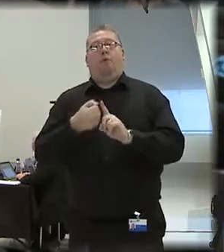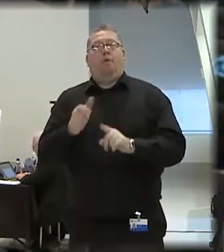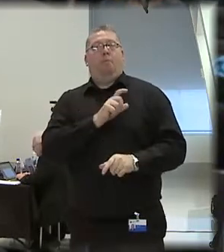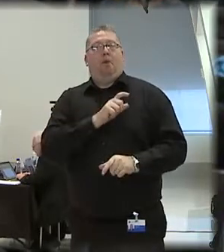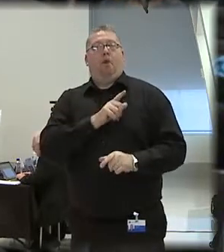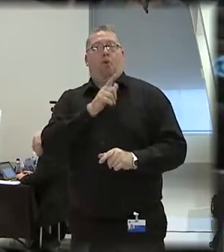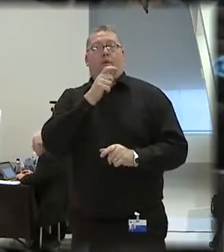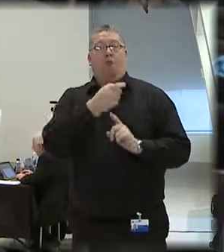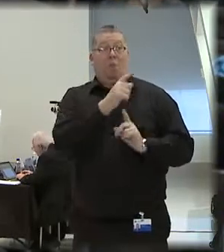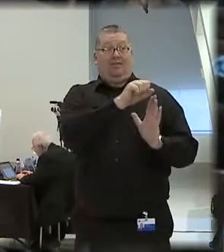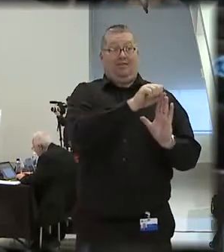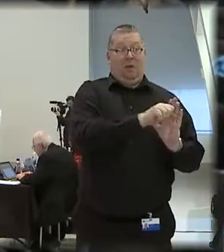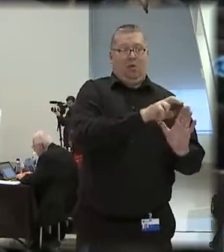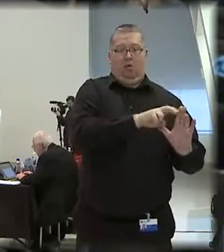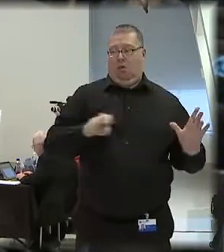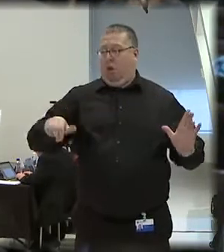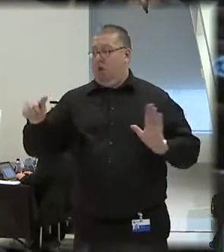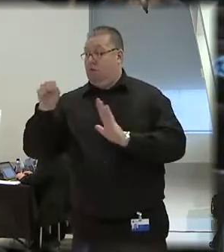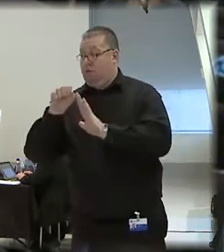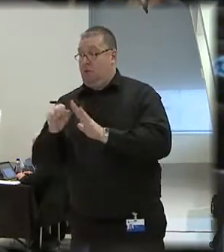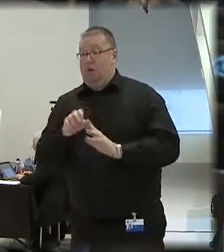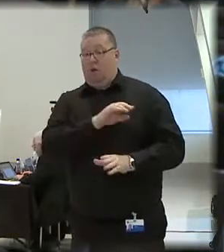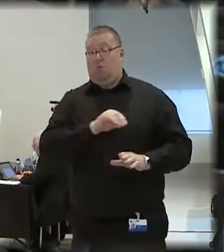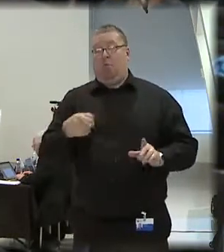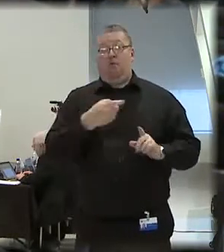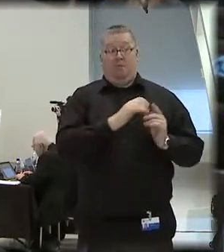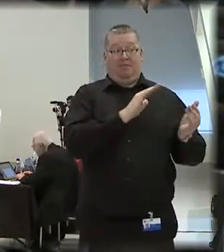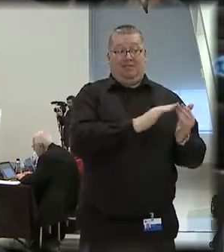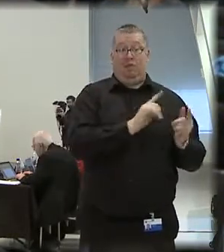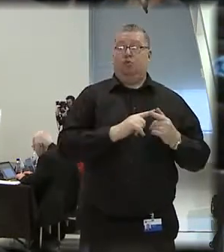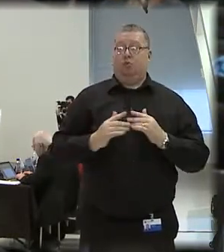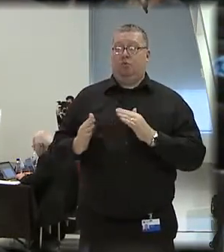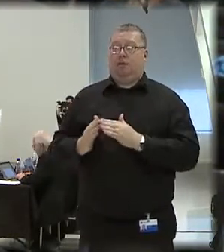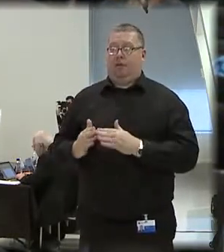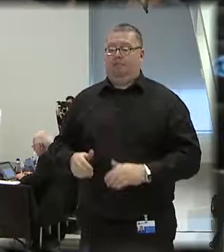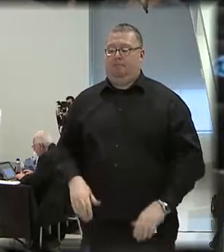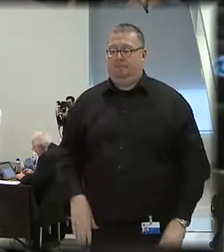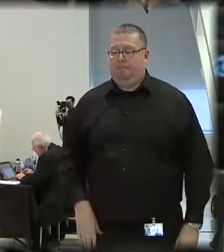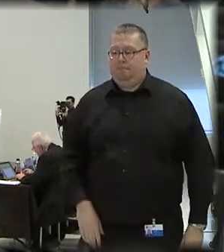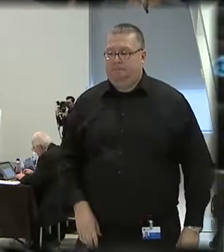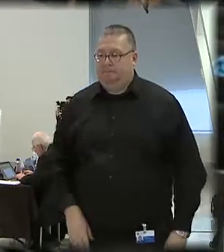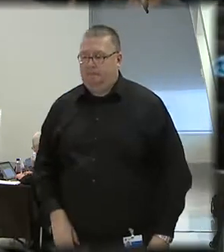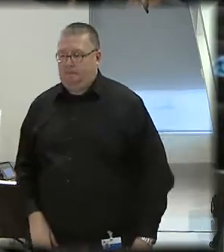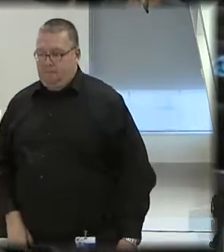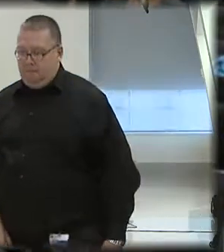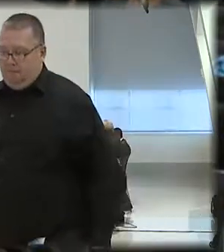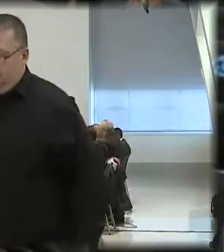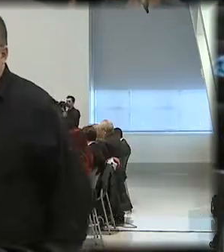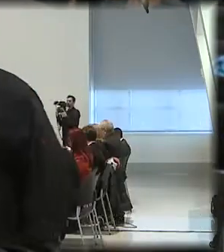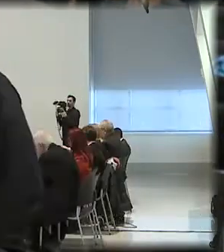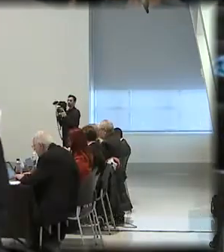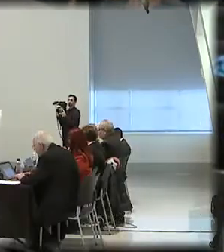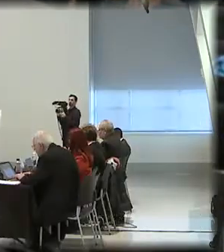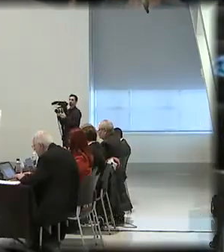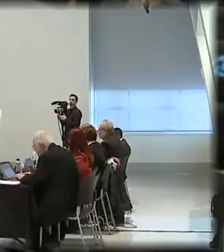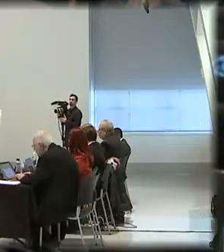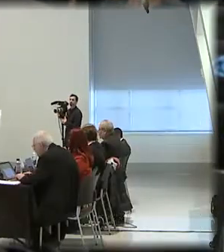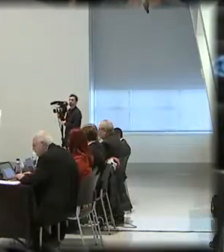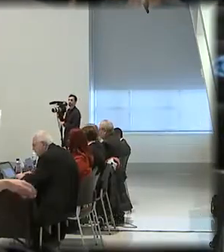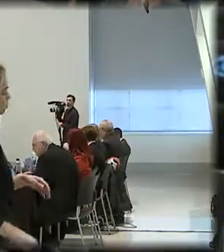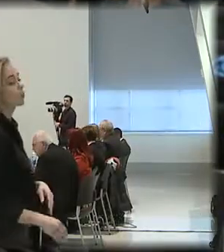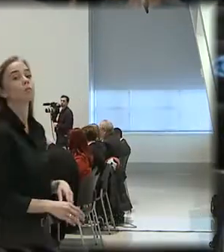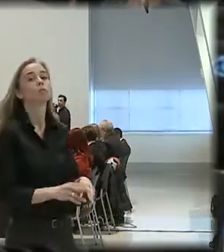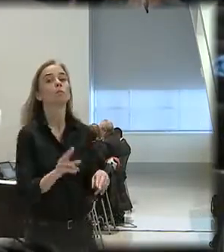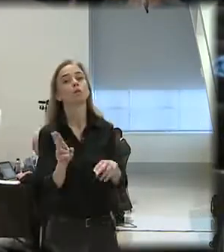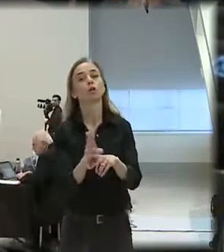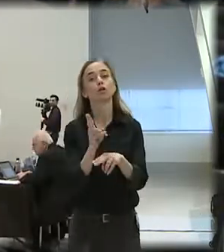city lines. Use of force. We also urge the national use of force matrix and a mandate that state